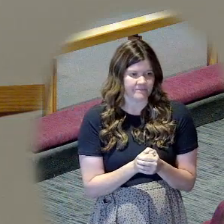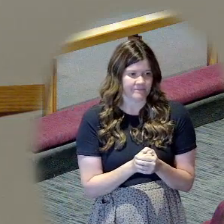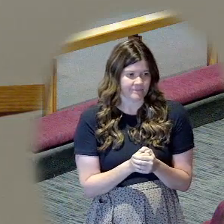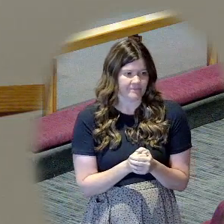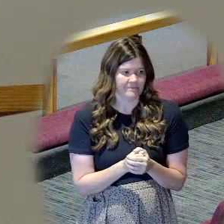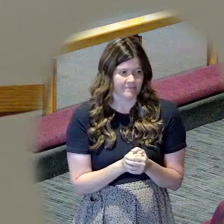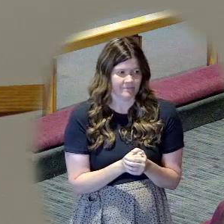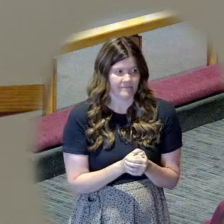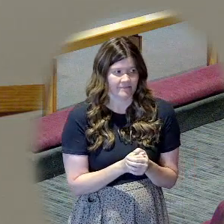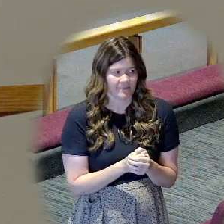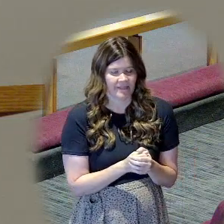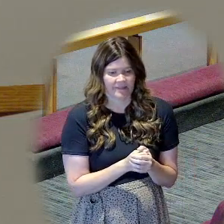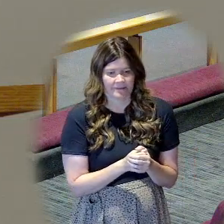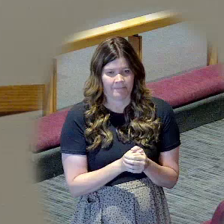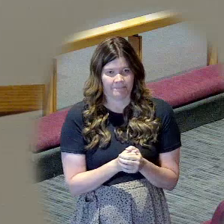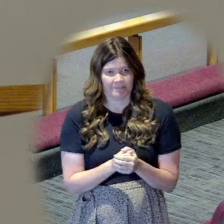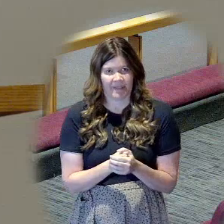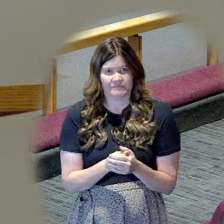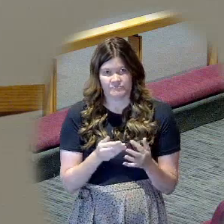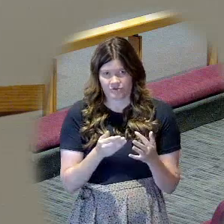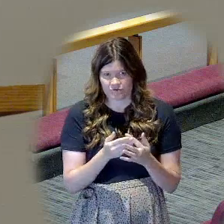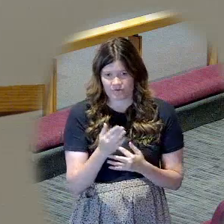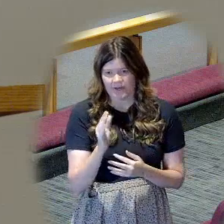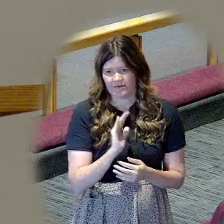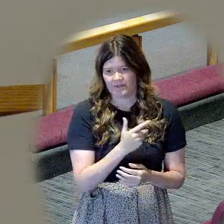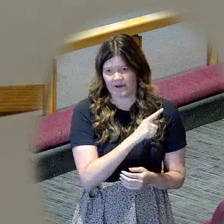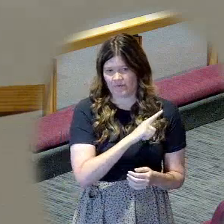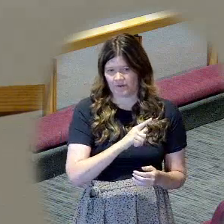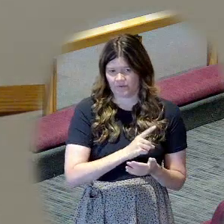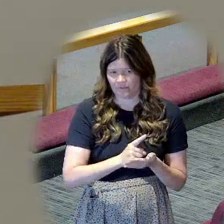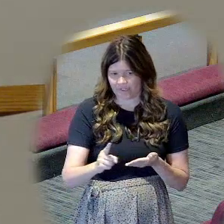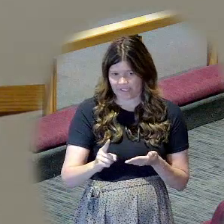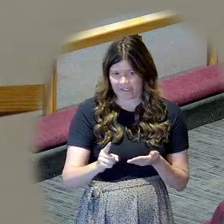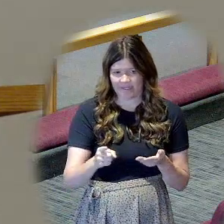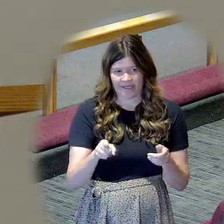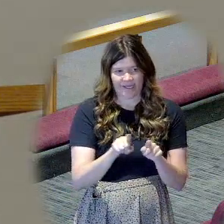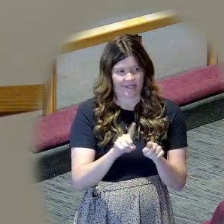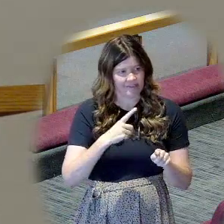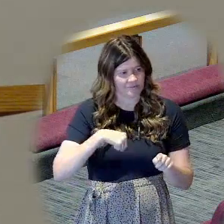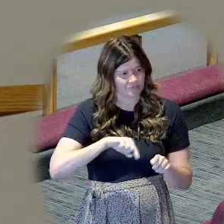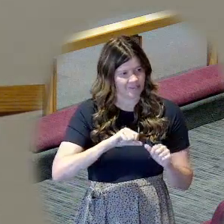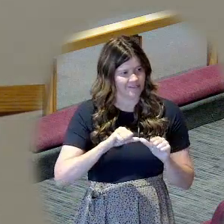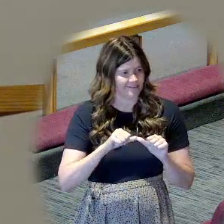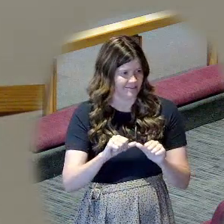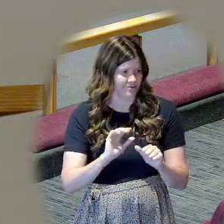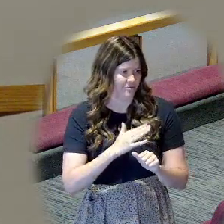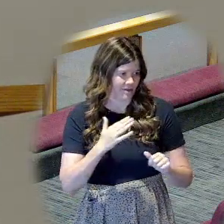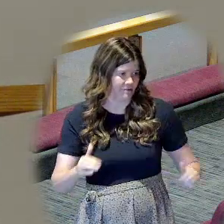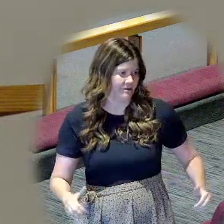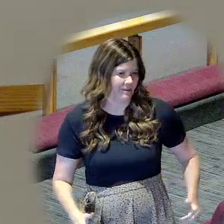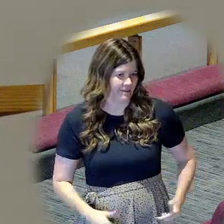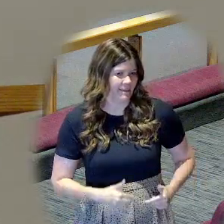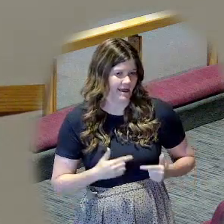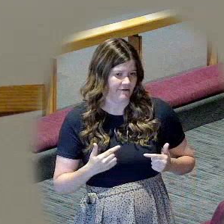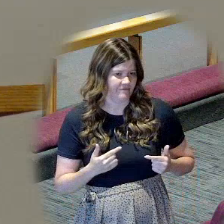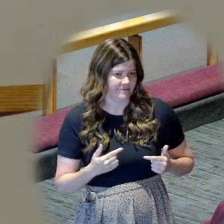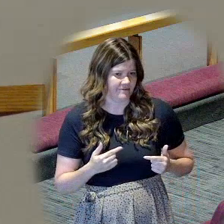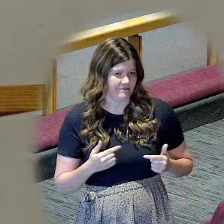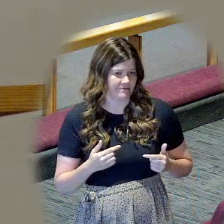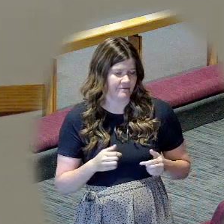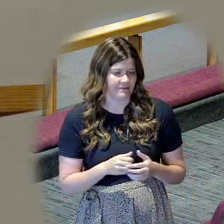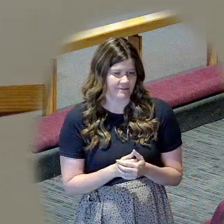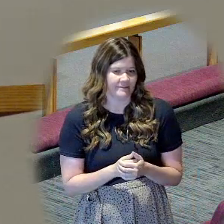Certainly, and throughout our week, as we will go back to the rest of our lives this